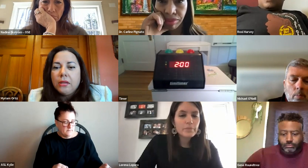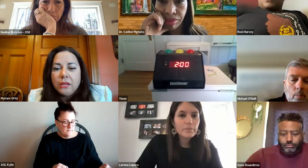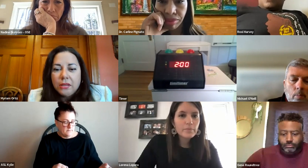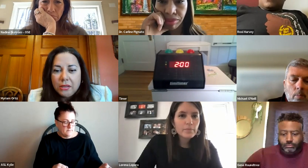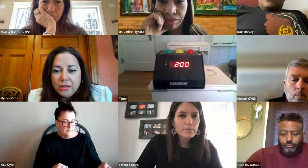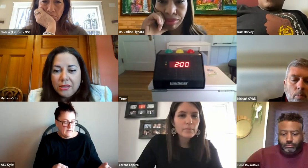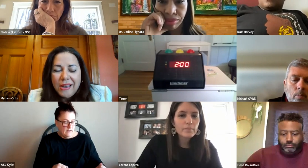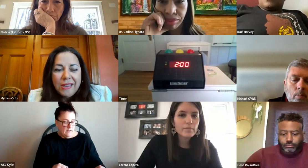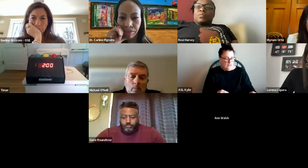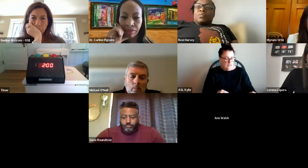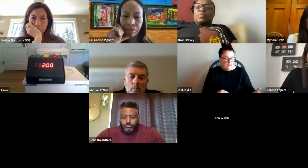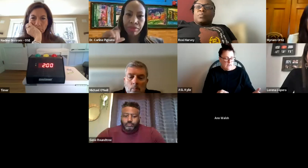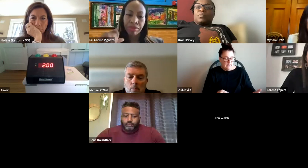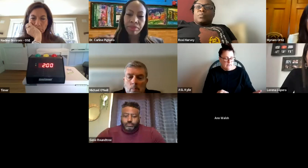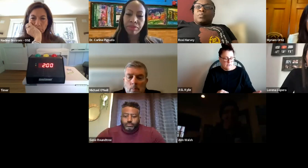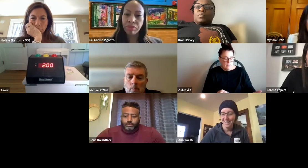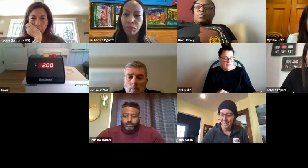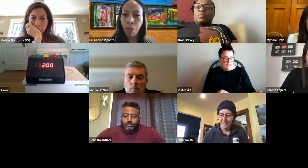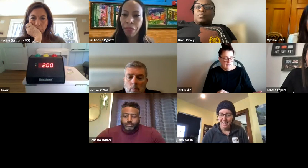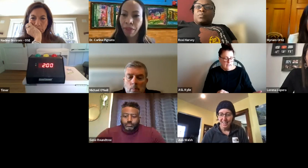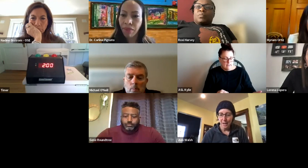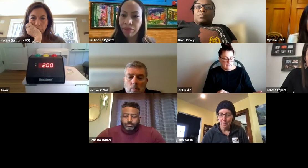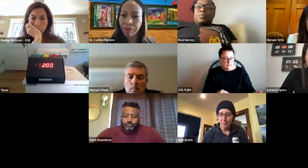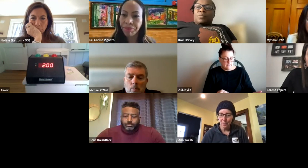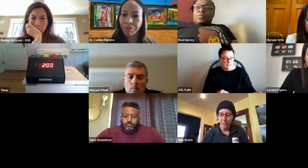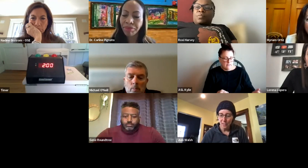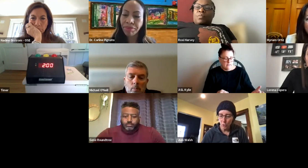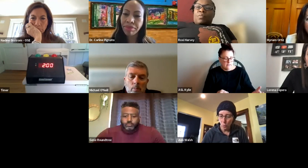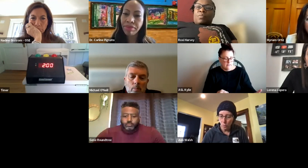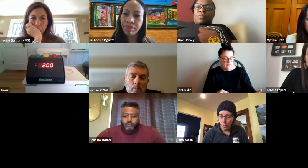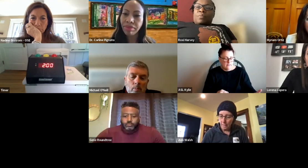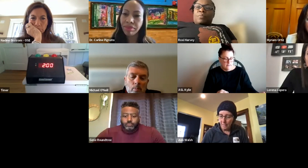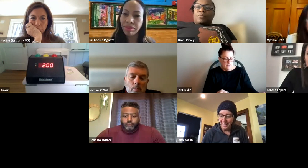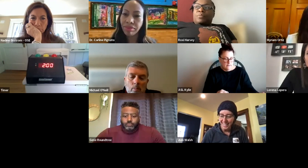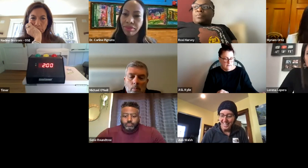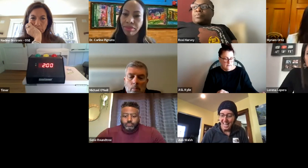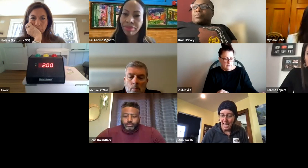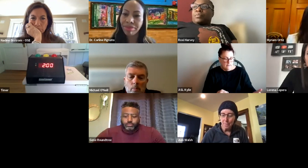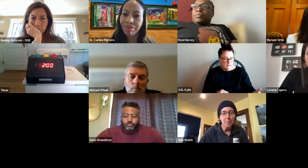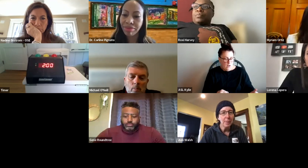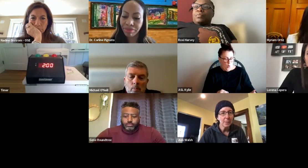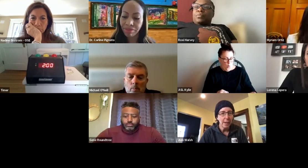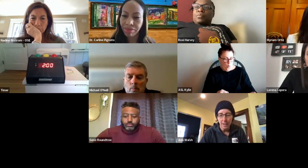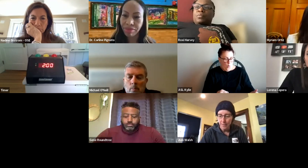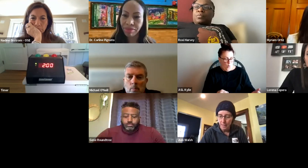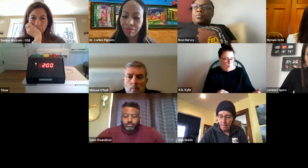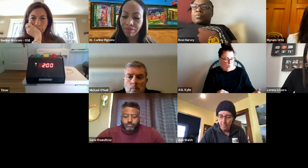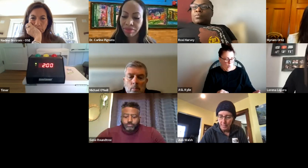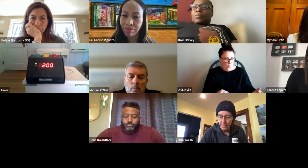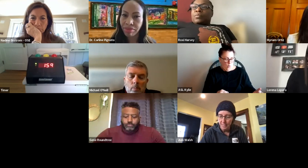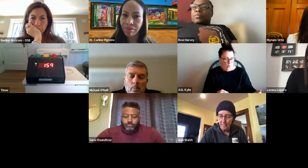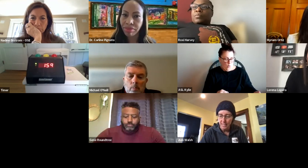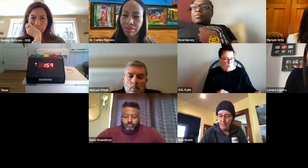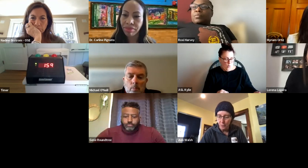Hi, this is Anne. Hi. Hi. So I'm a BPS parent.